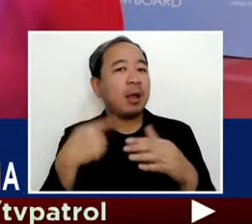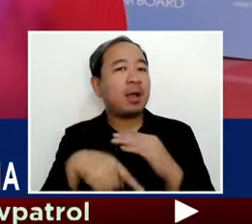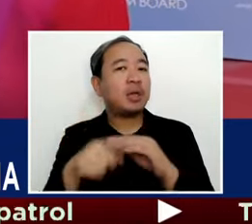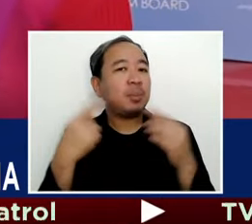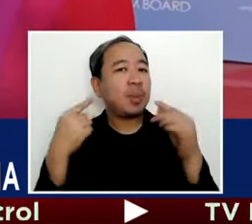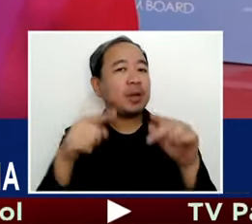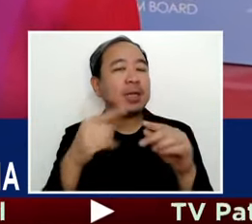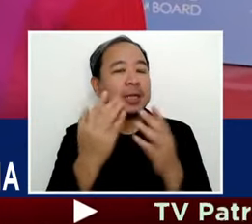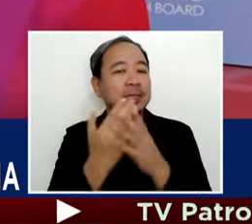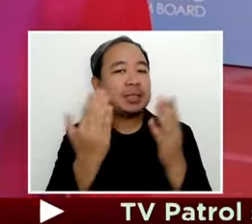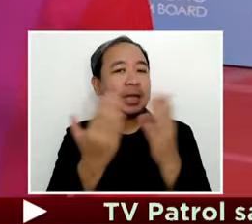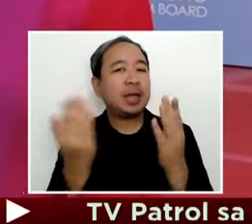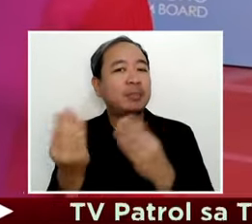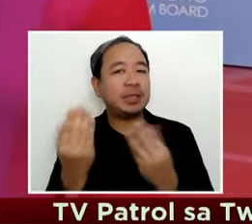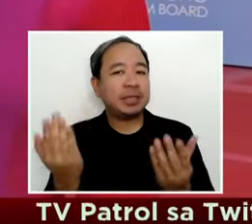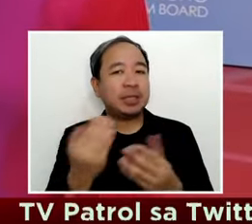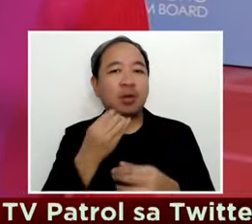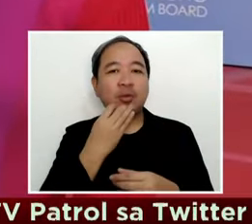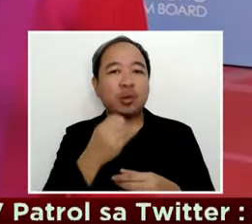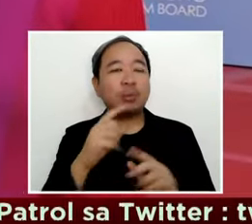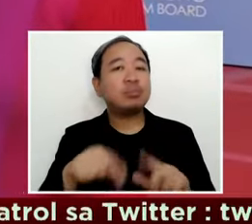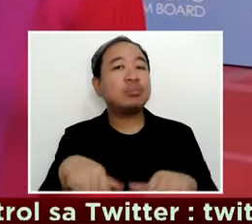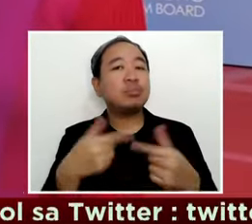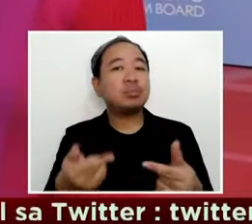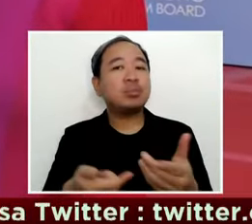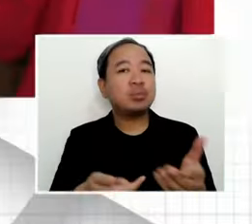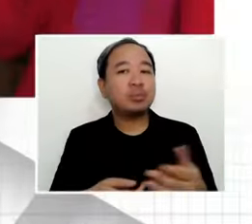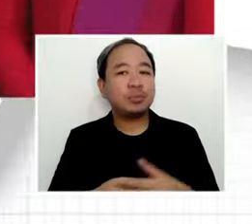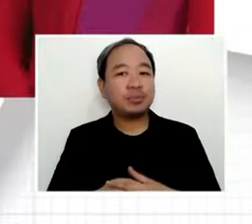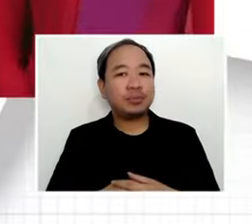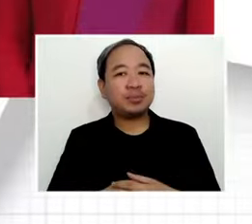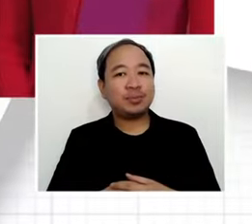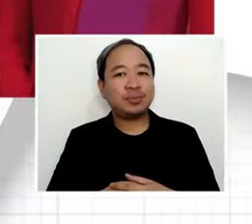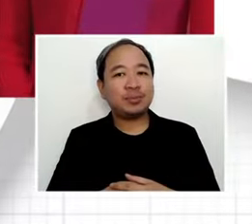latest mula dito sa Hong Kong. Balik sa inyo, Donnie and Belle.